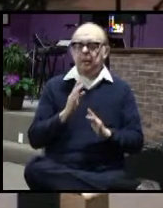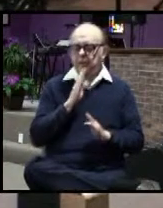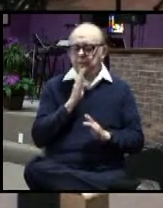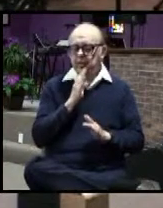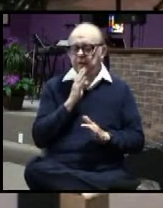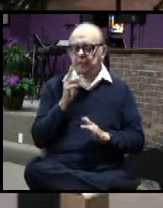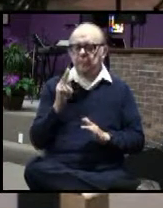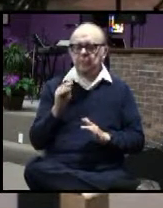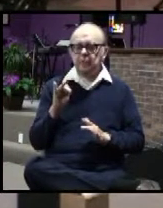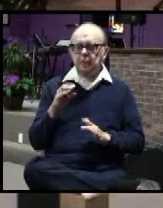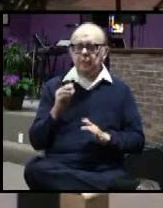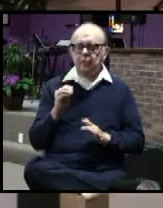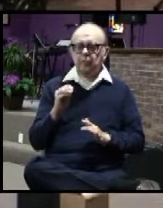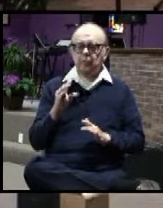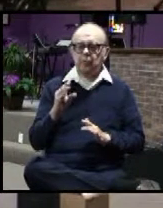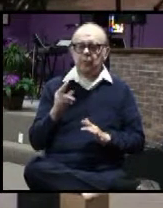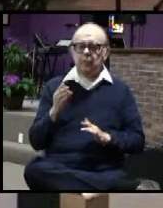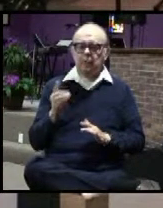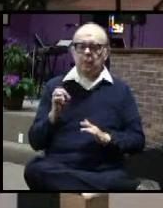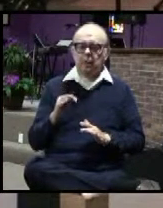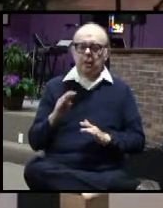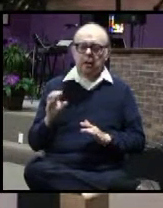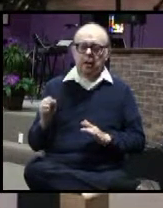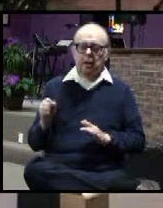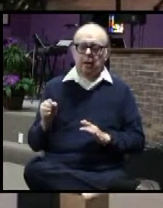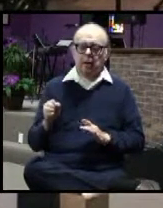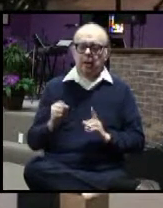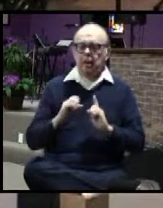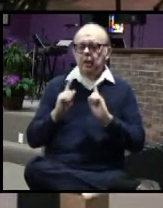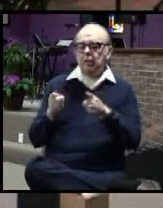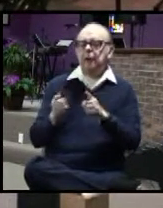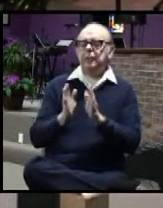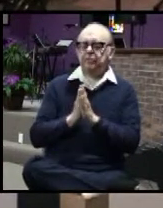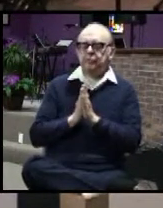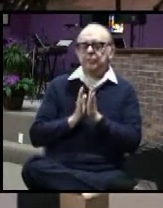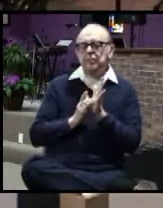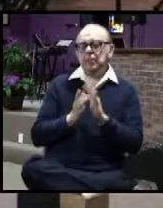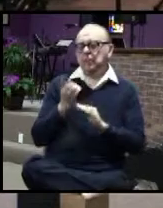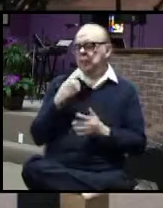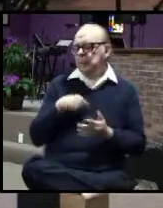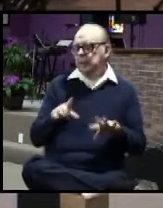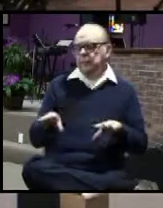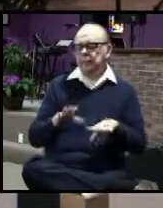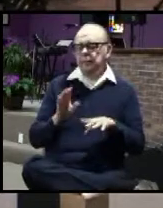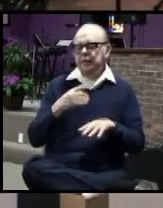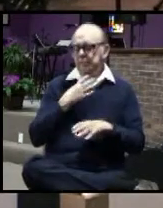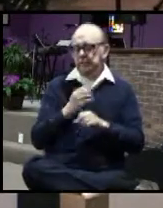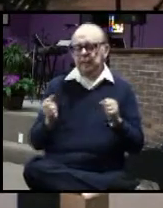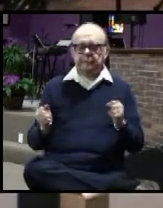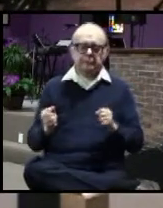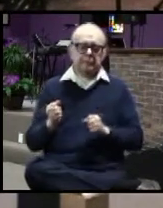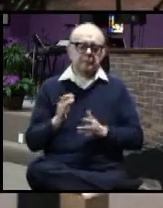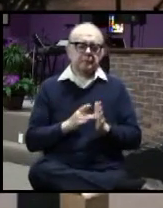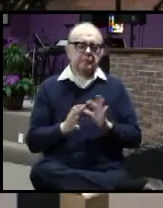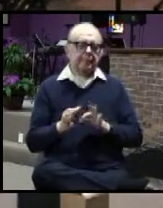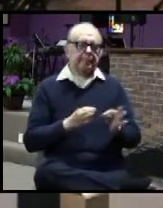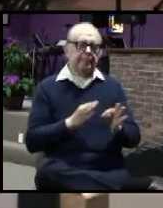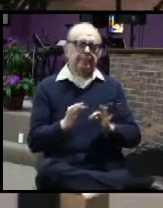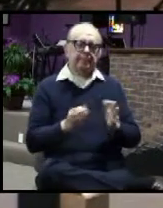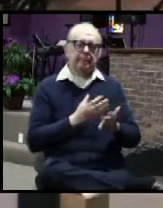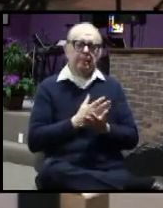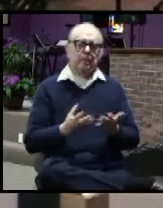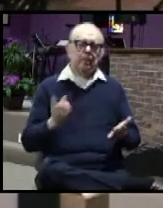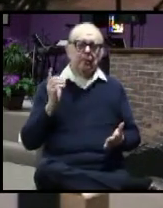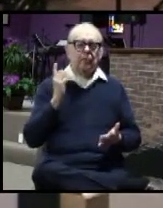Nicodemus, and Nicodemus comes and asks him, good master, what must I do to be saved? And Jesus begins to explain to him what he needs to